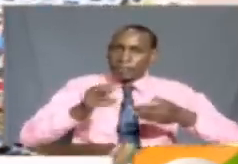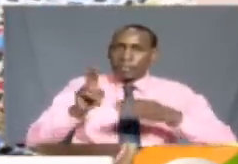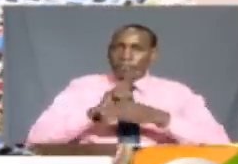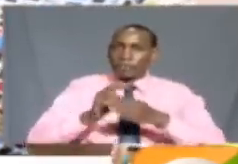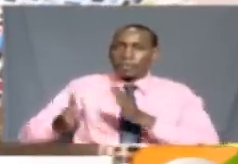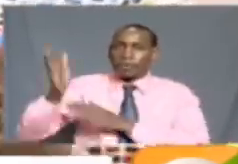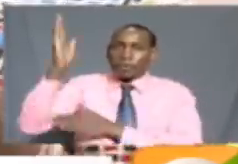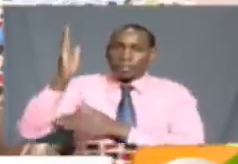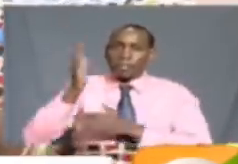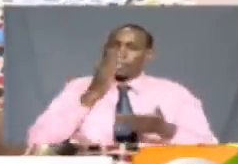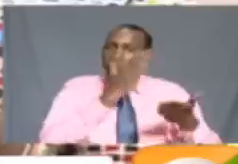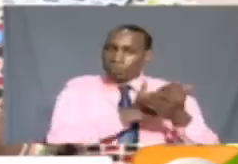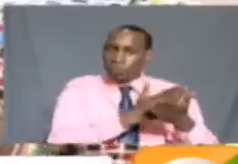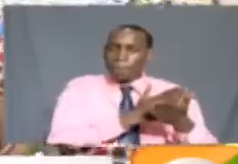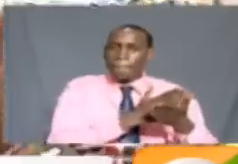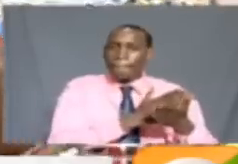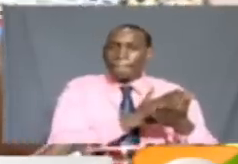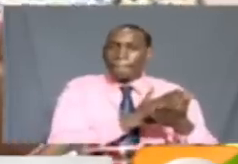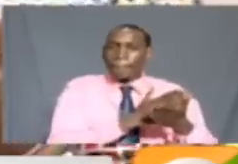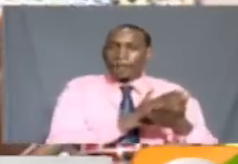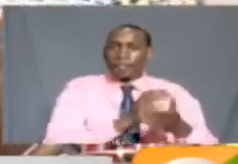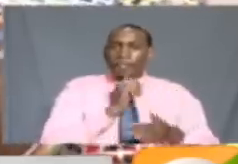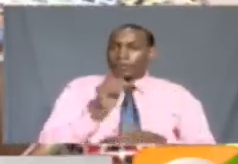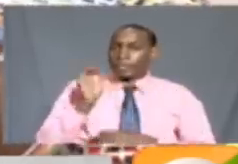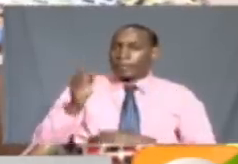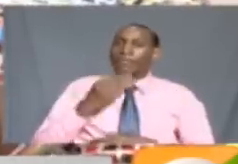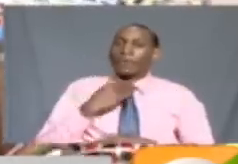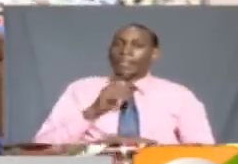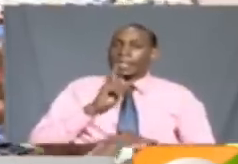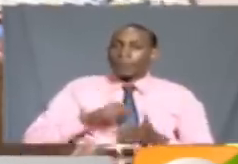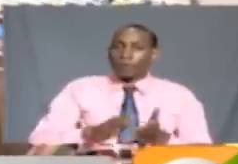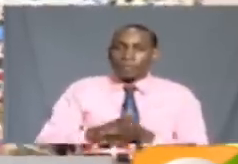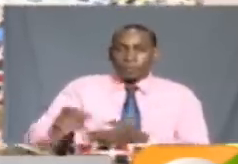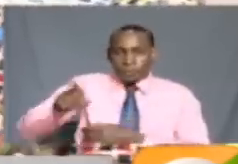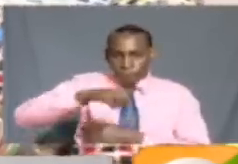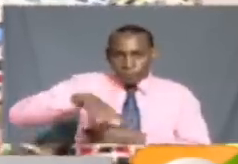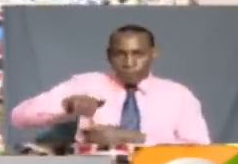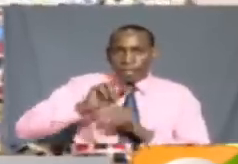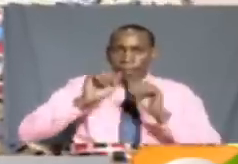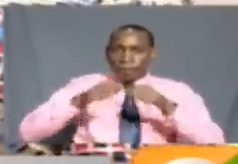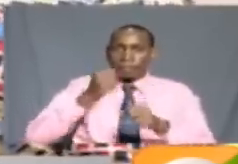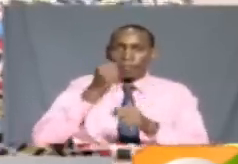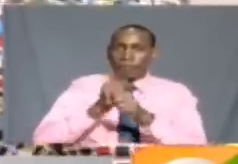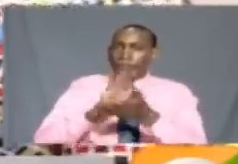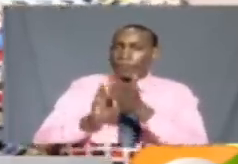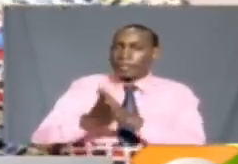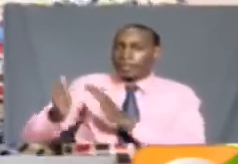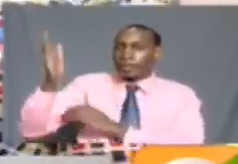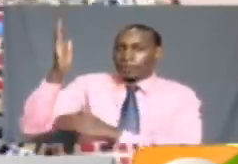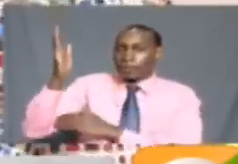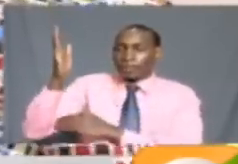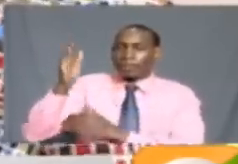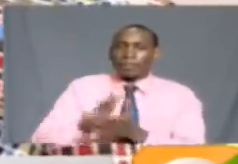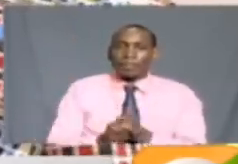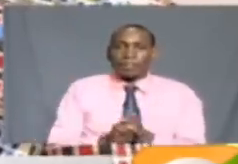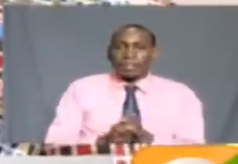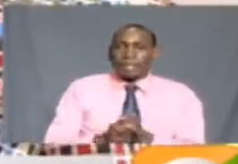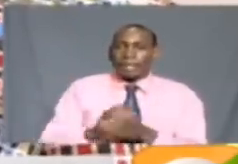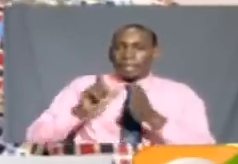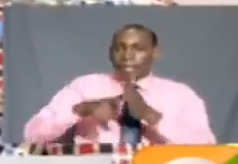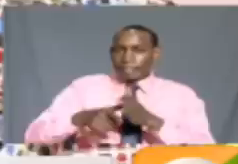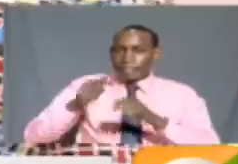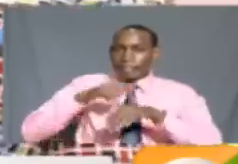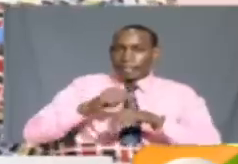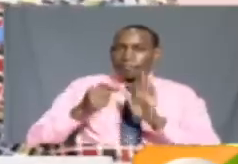the God's reality. Not unless we want to say we are still can do without God. And then let's see where you go. Time will tell who is